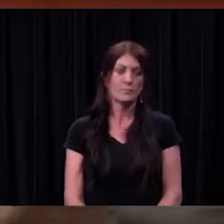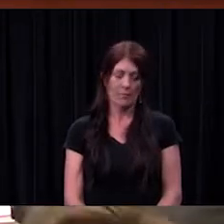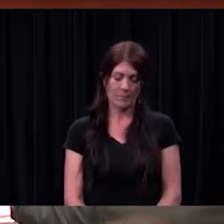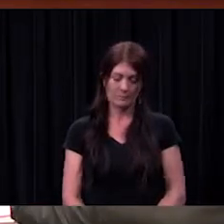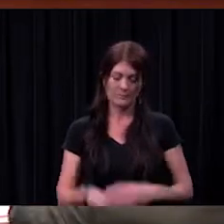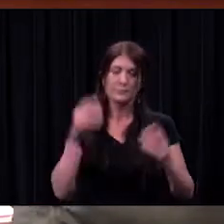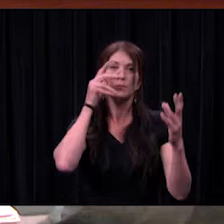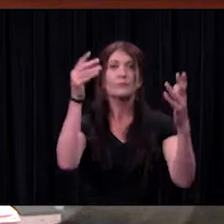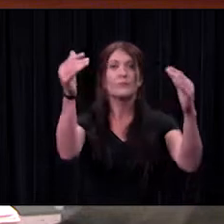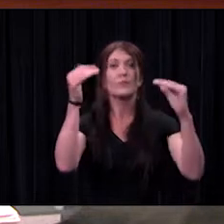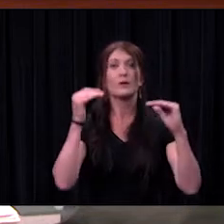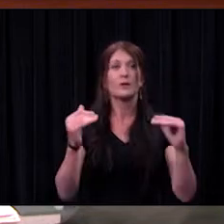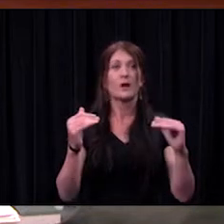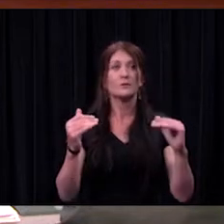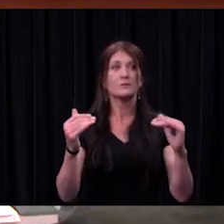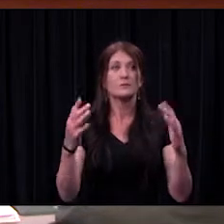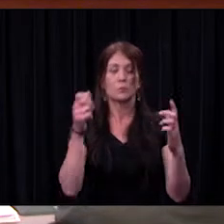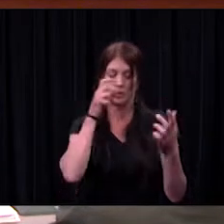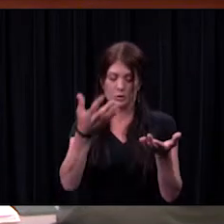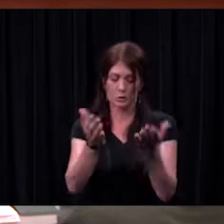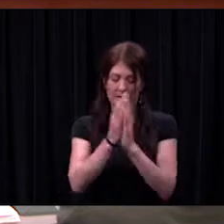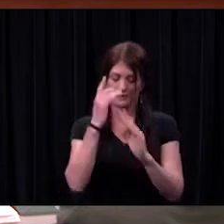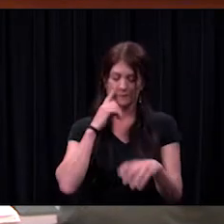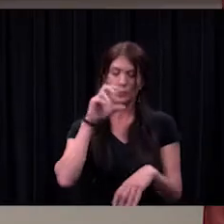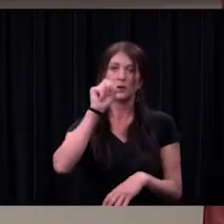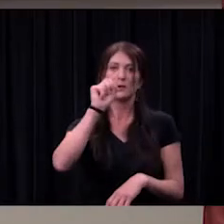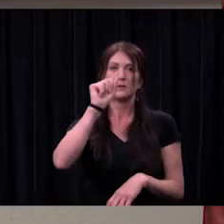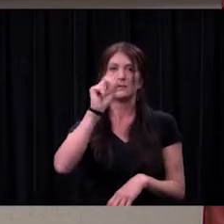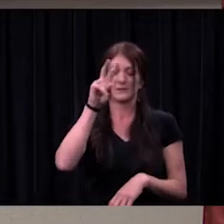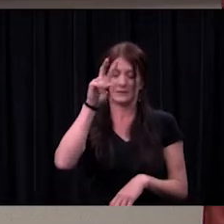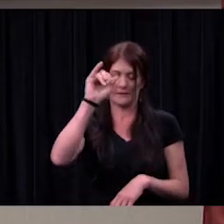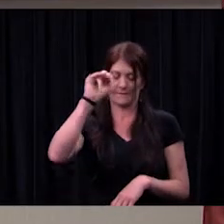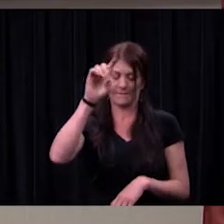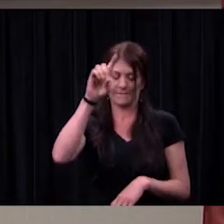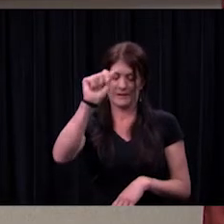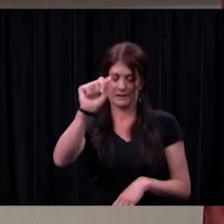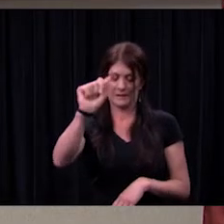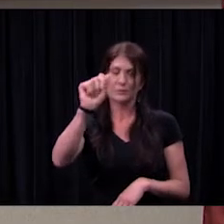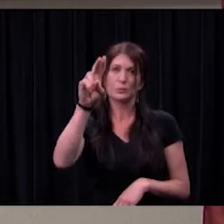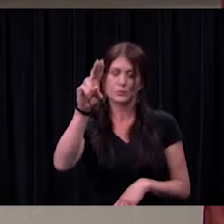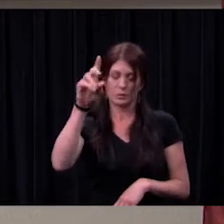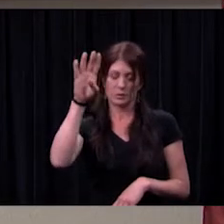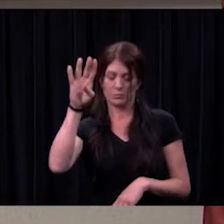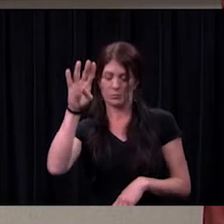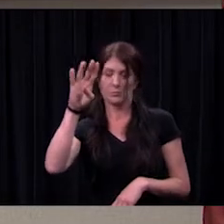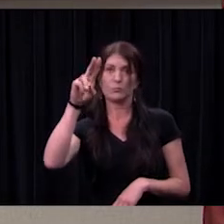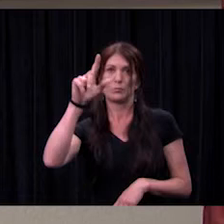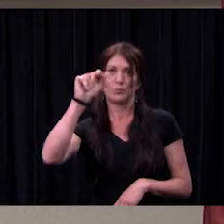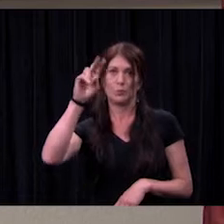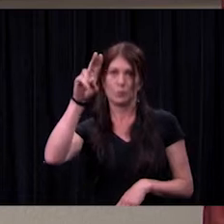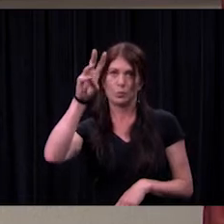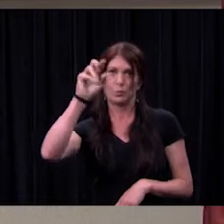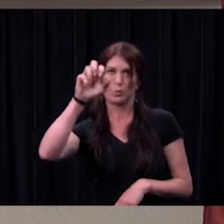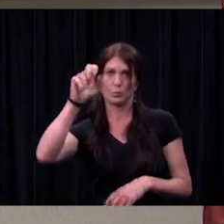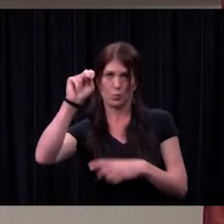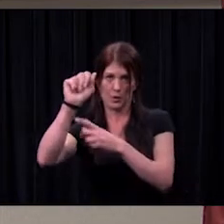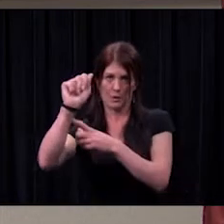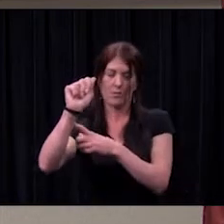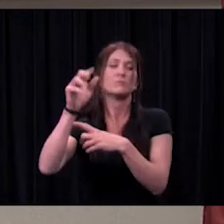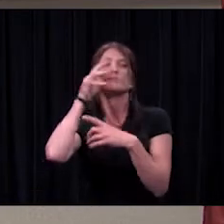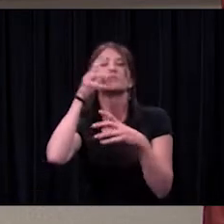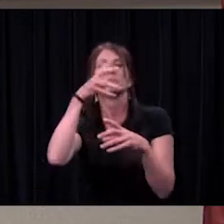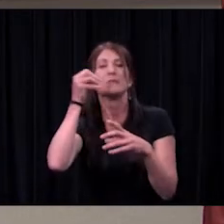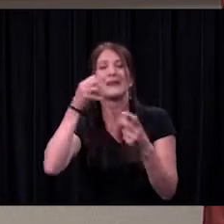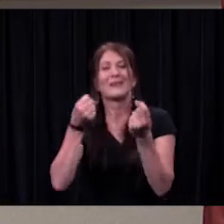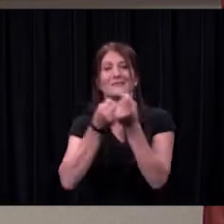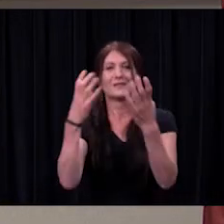Next up, I'd like to ask Savindu Bulawana to come forward, along with Olathe North Assistant Principal Josh Price. Savindu just